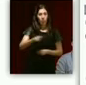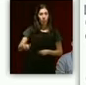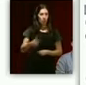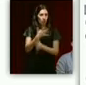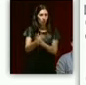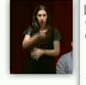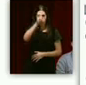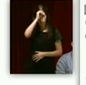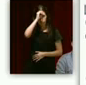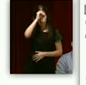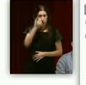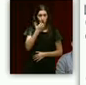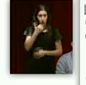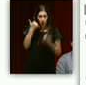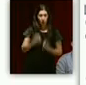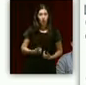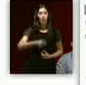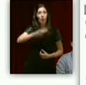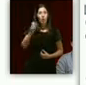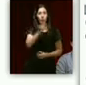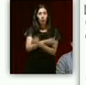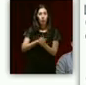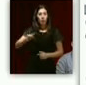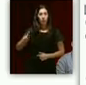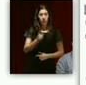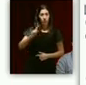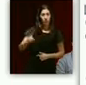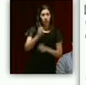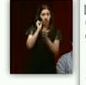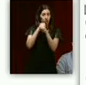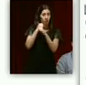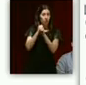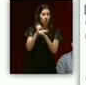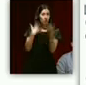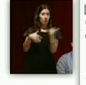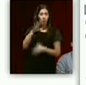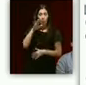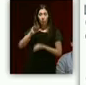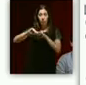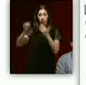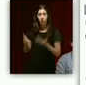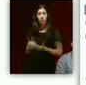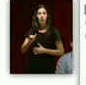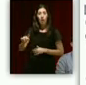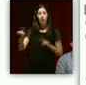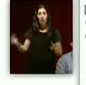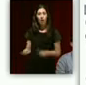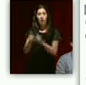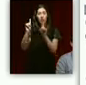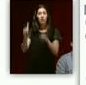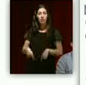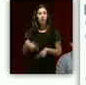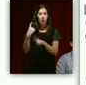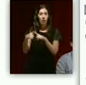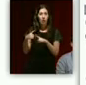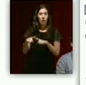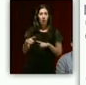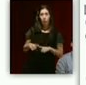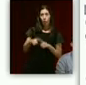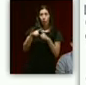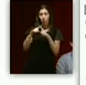got people who didn't know how to game, and for example, me, and other people who just walked by the lab. He engaged them with this gaming.